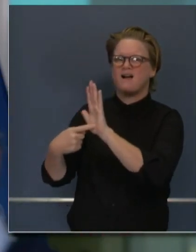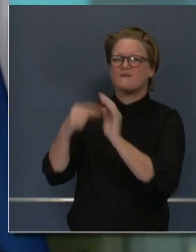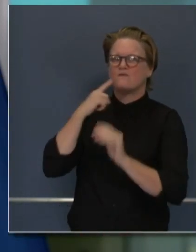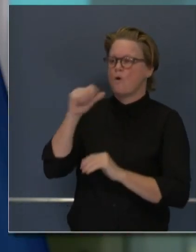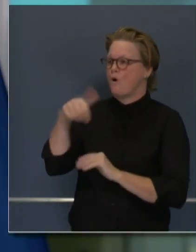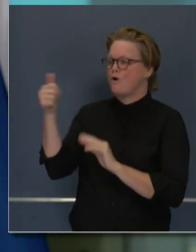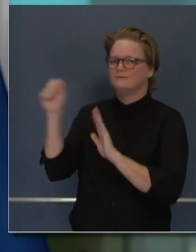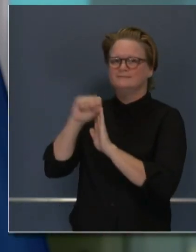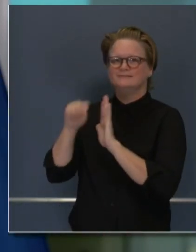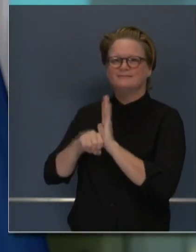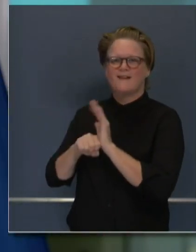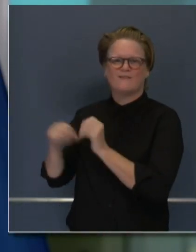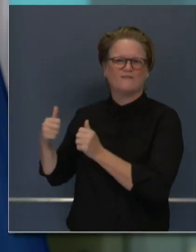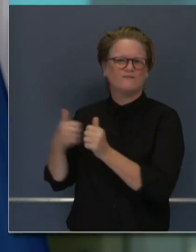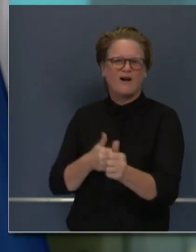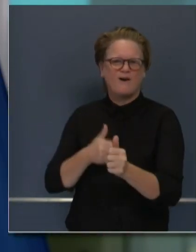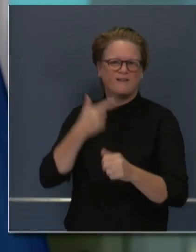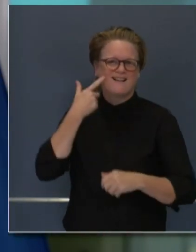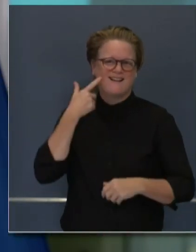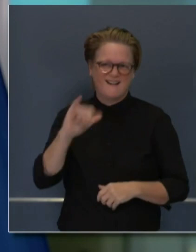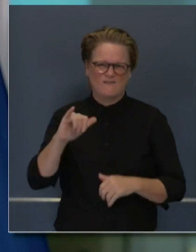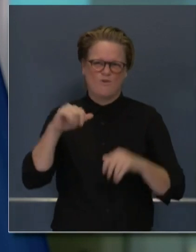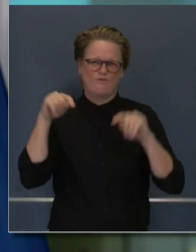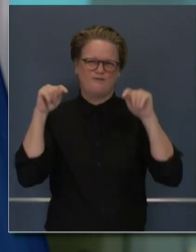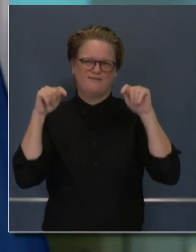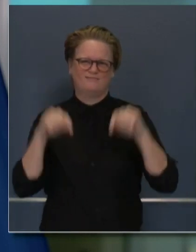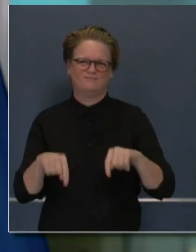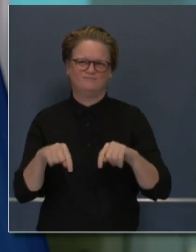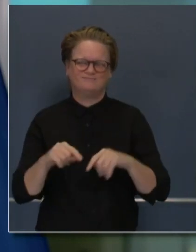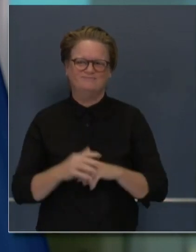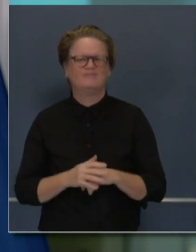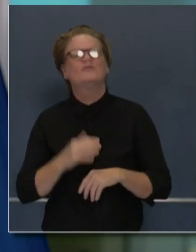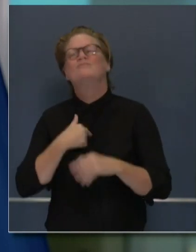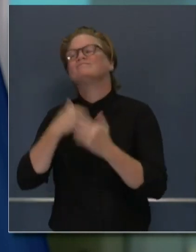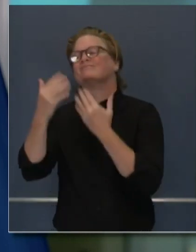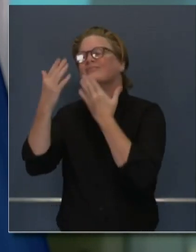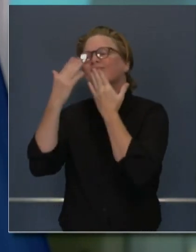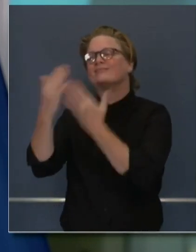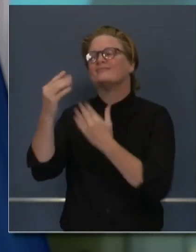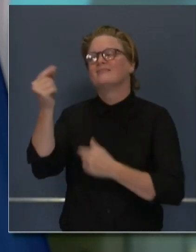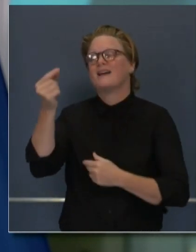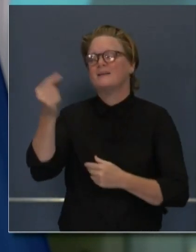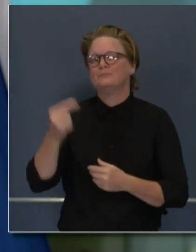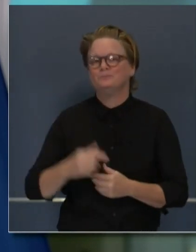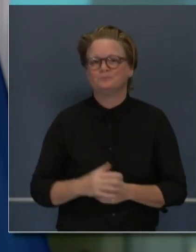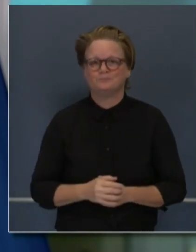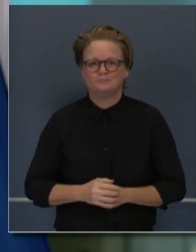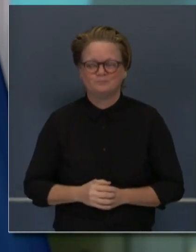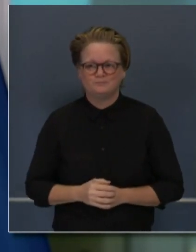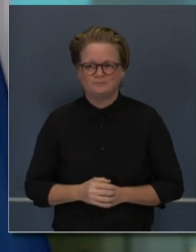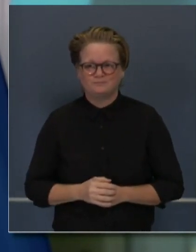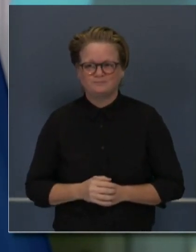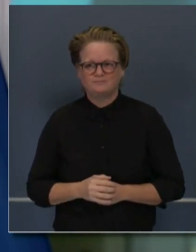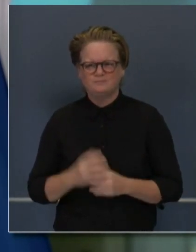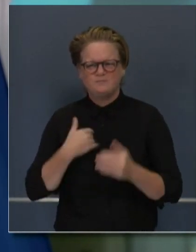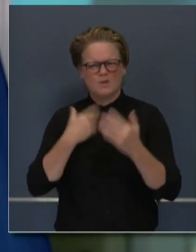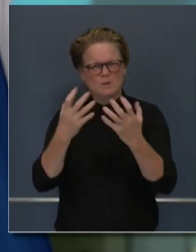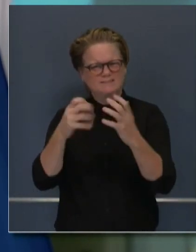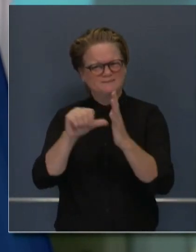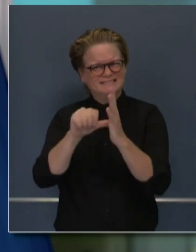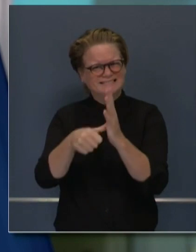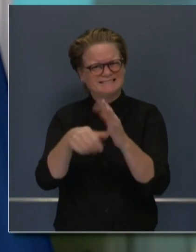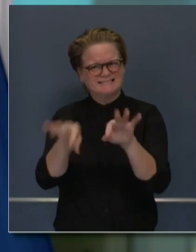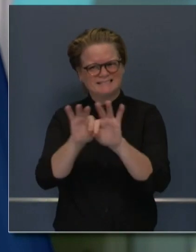And want to underscore something in case you didn't pick up on the Community Advisory Committee. That is a